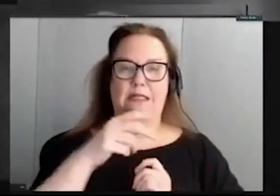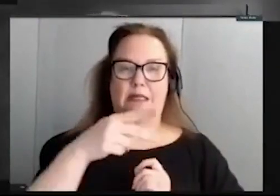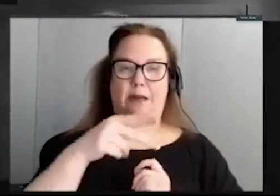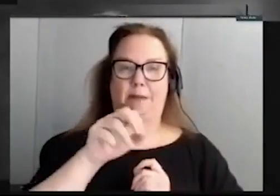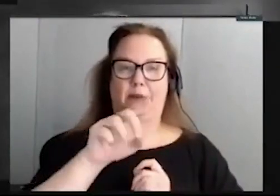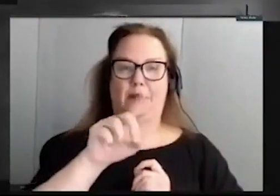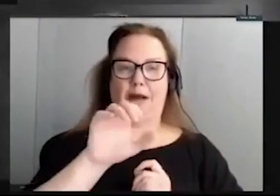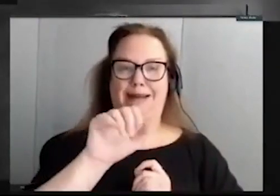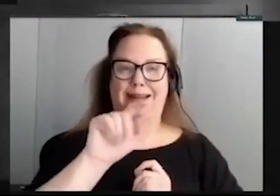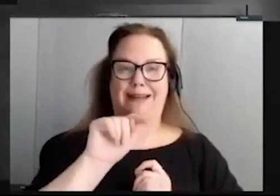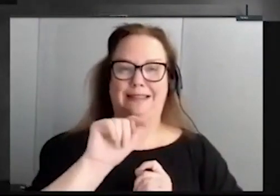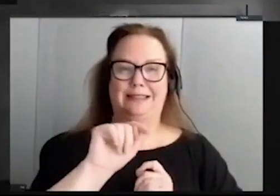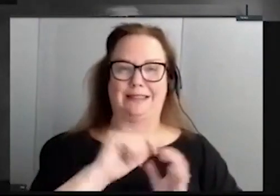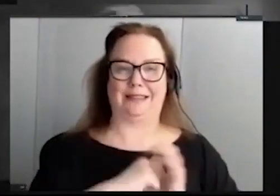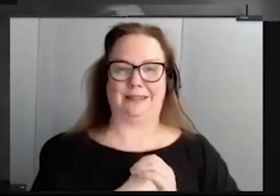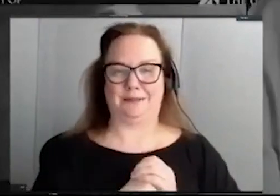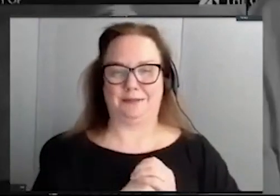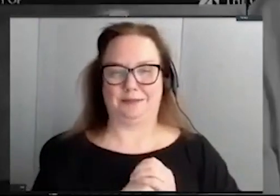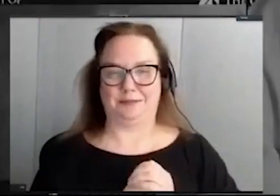available.